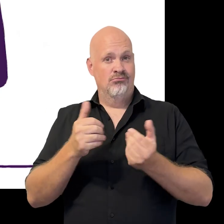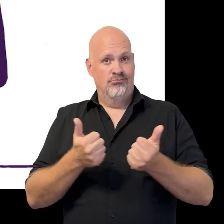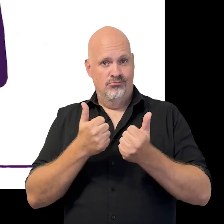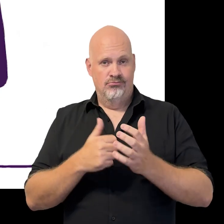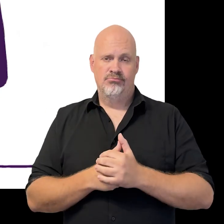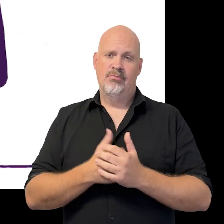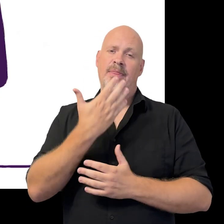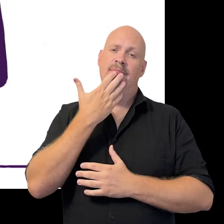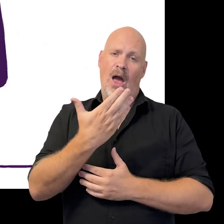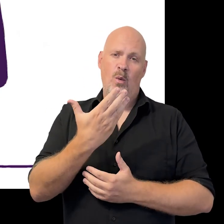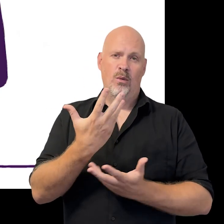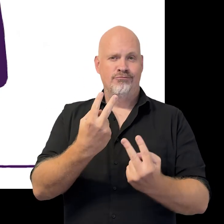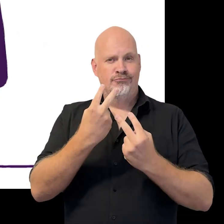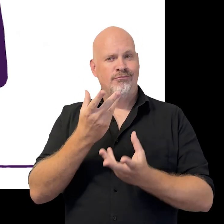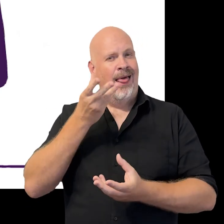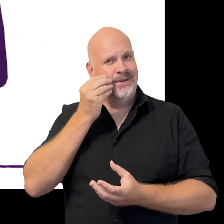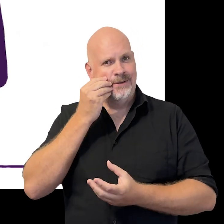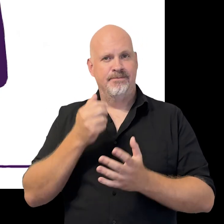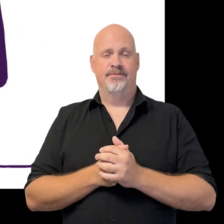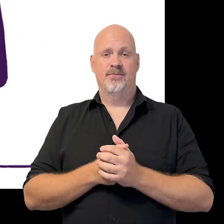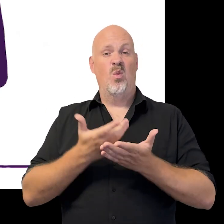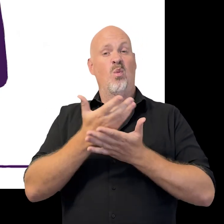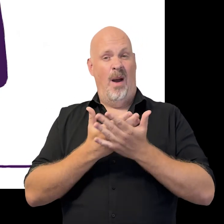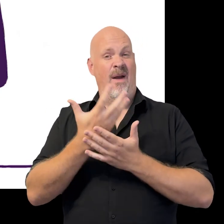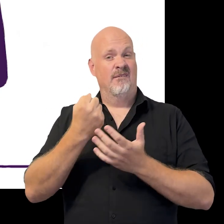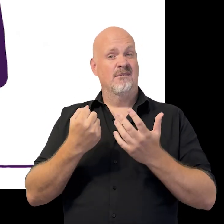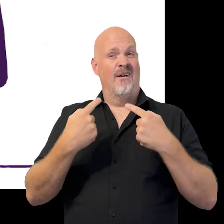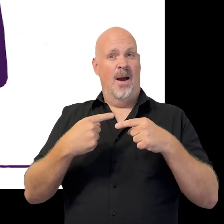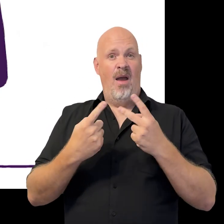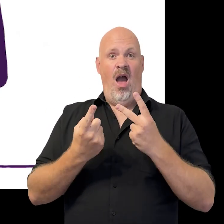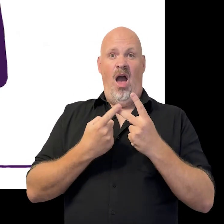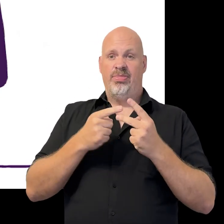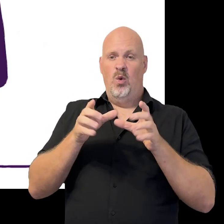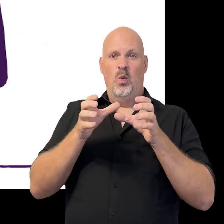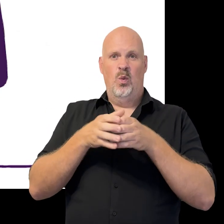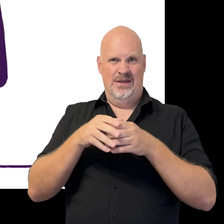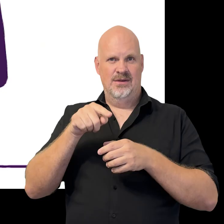also it becomes beneficial for your organisations